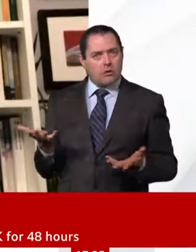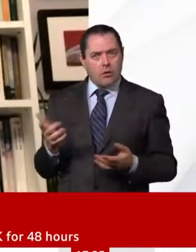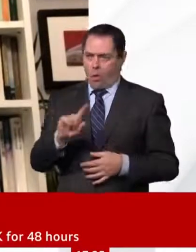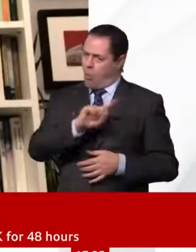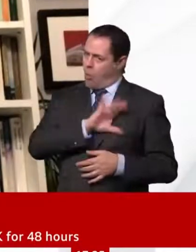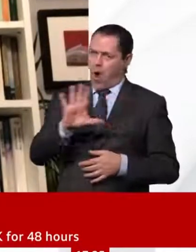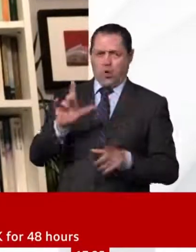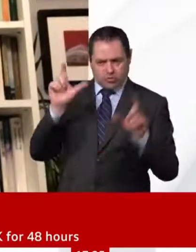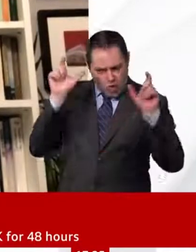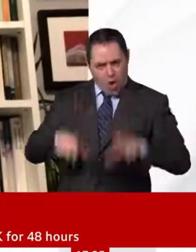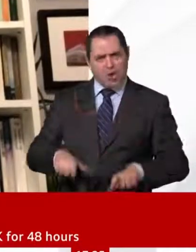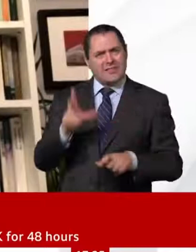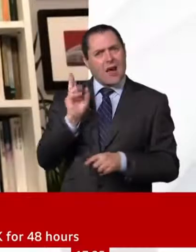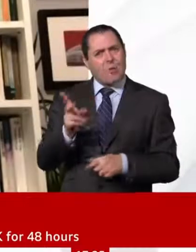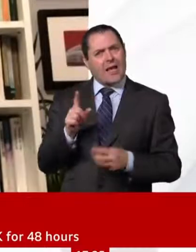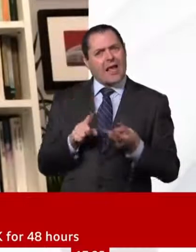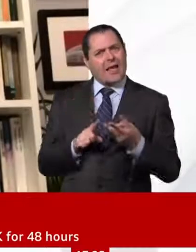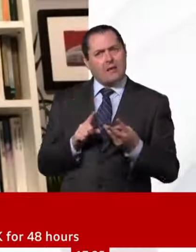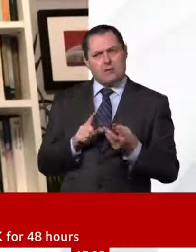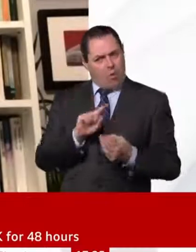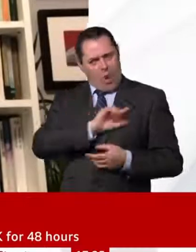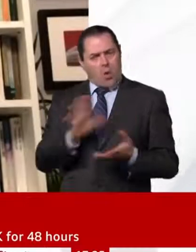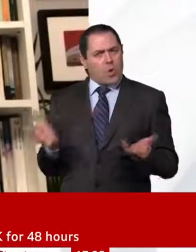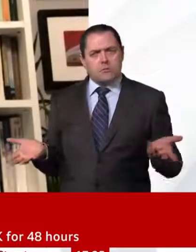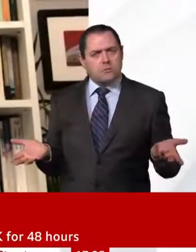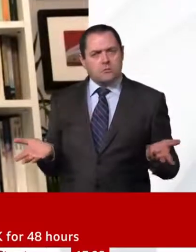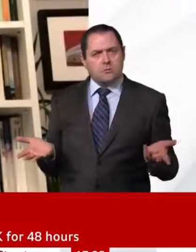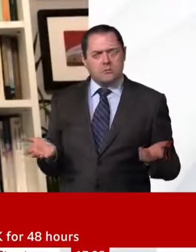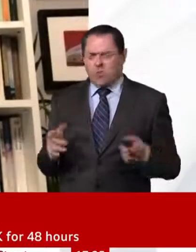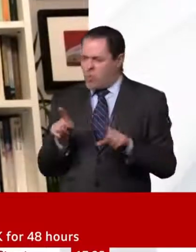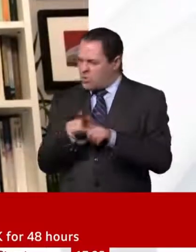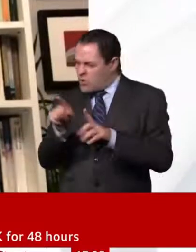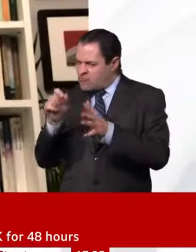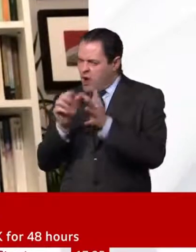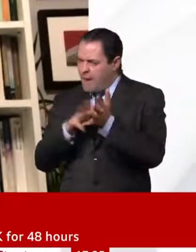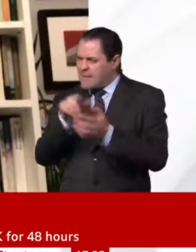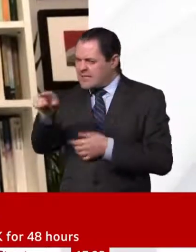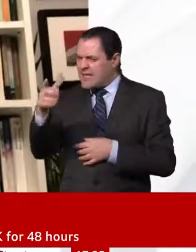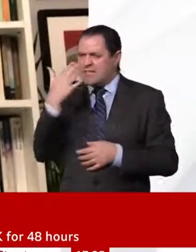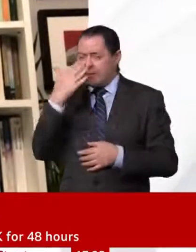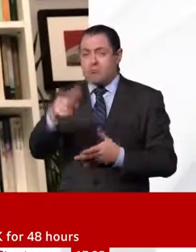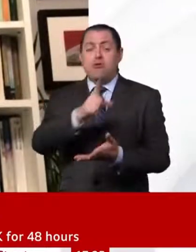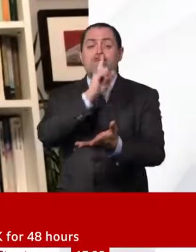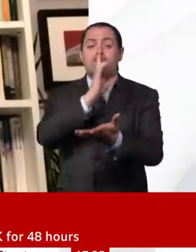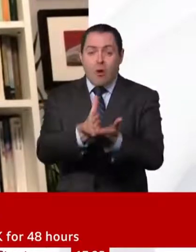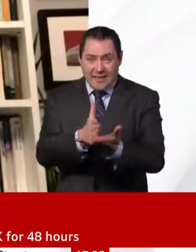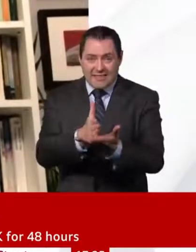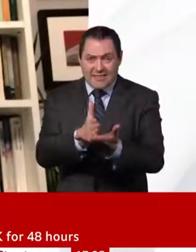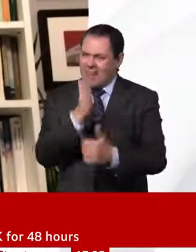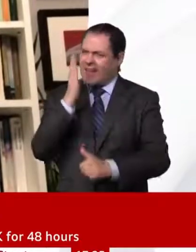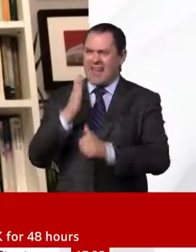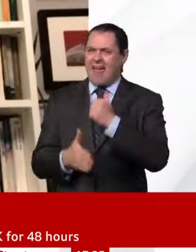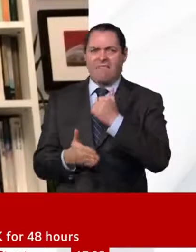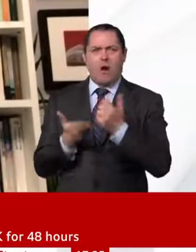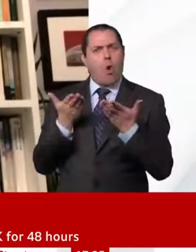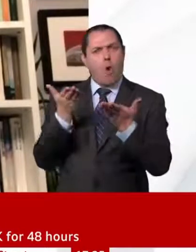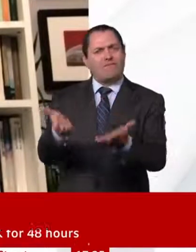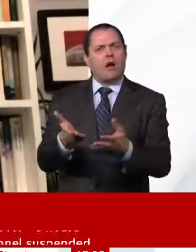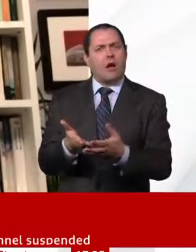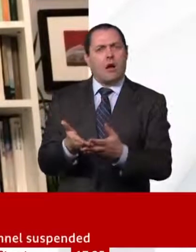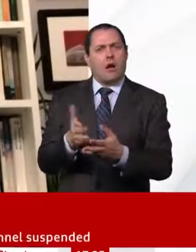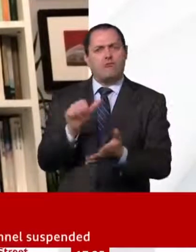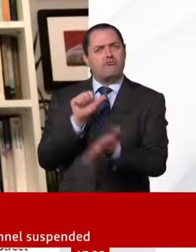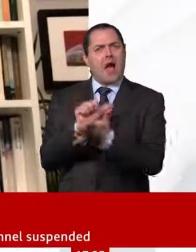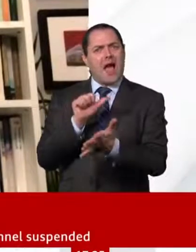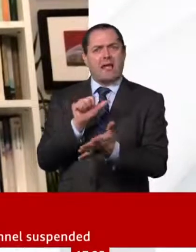in lockdown? And Prime Minister, throughout this pandemic, you seem to have frequently overpromised and underdelivered. Whether it's turning the